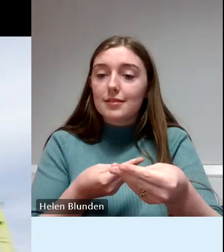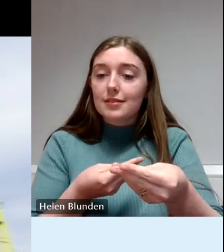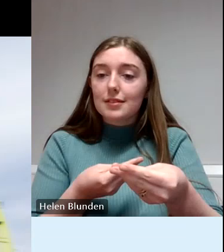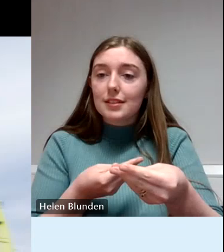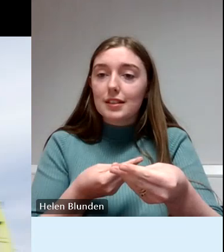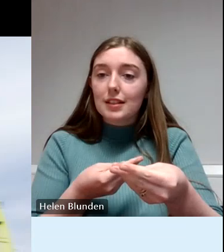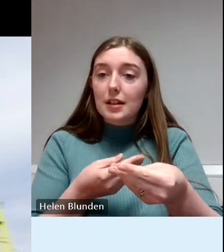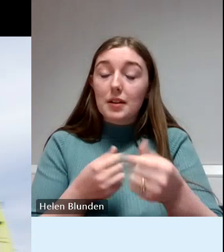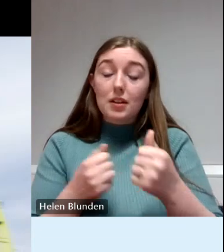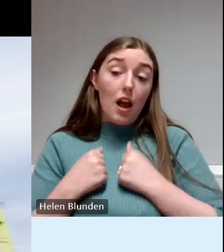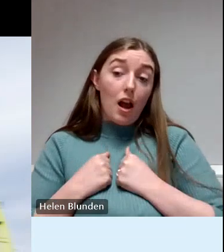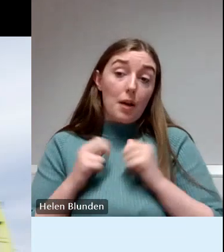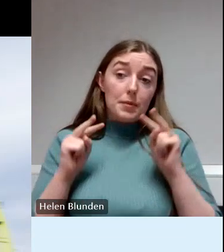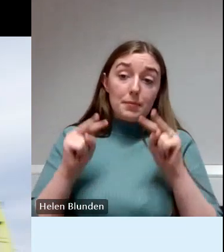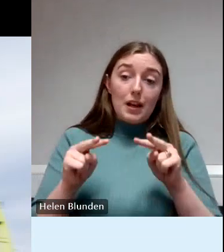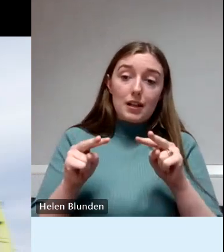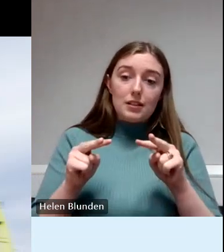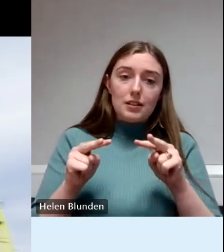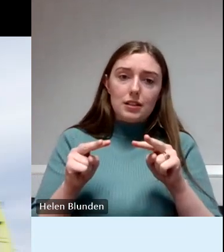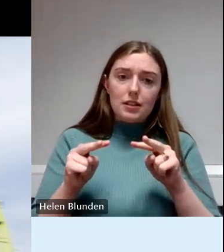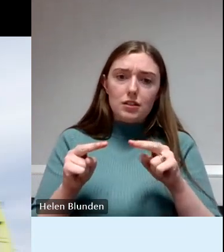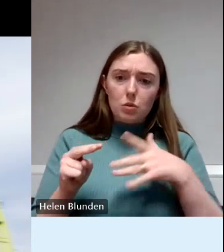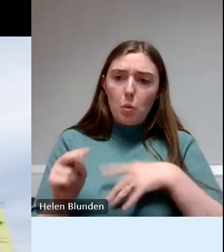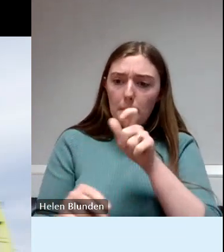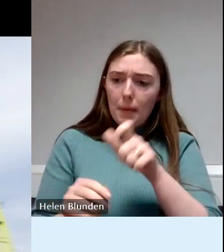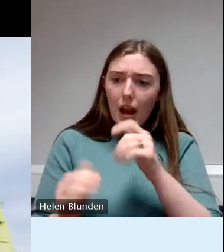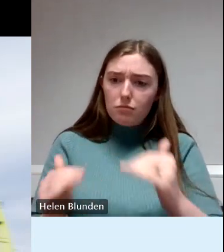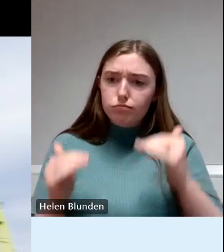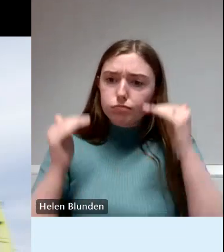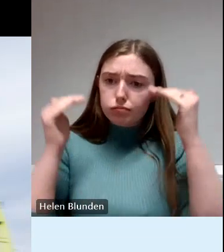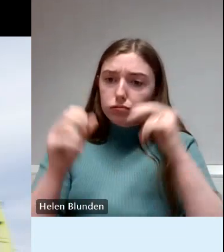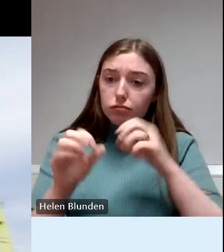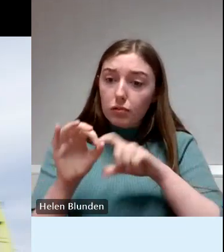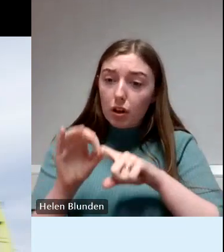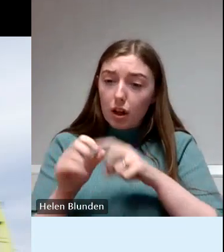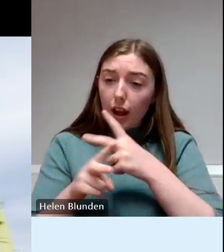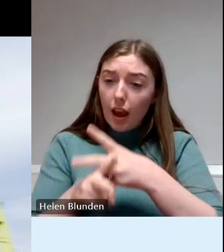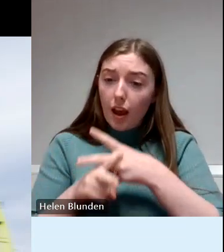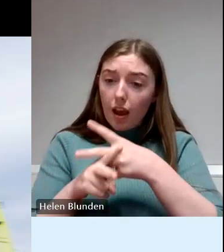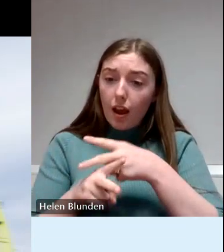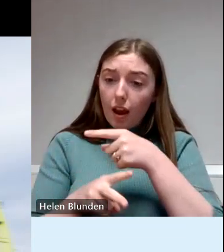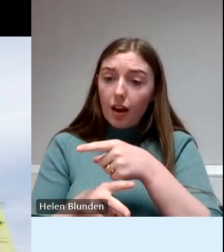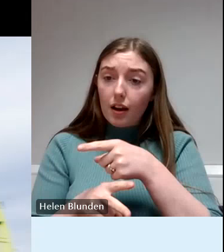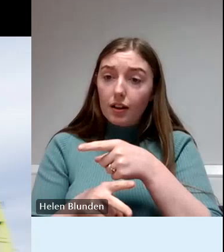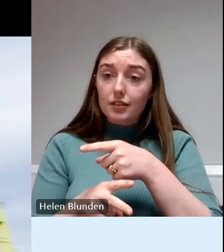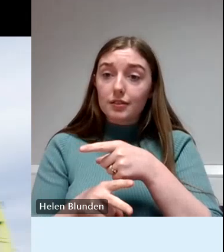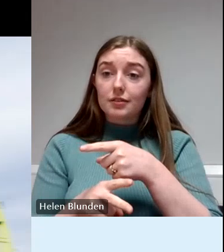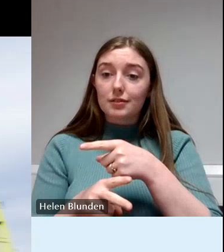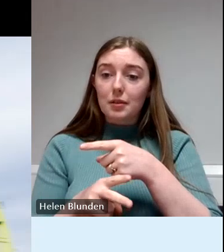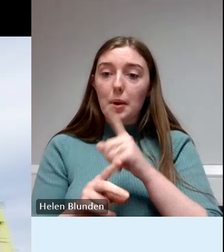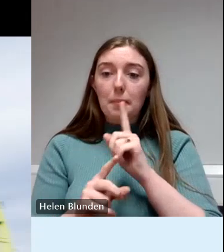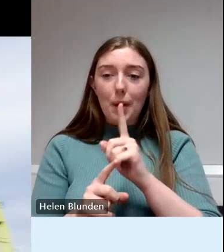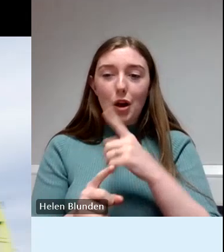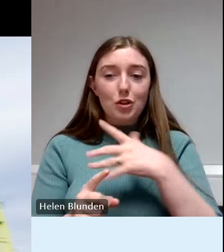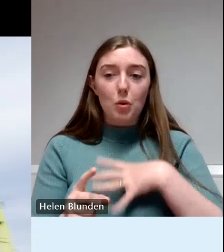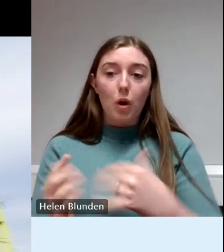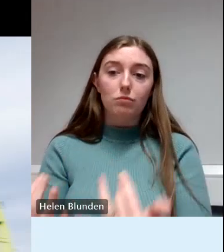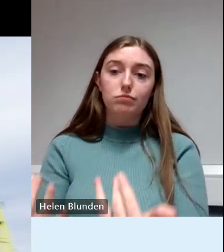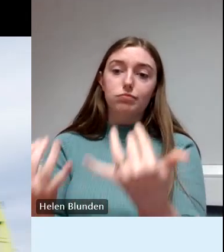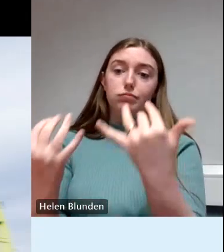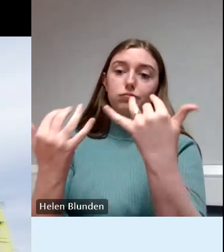the best quality of care for patients, and we don't want patients all descending on a sort of single point, which